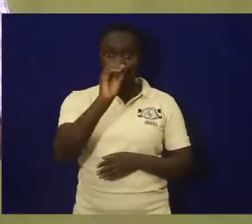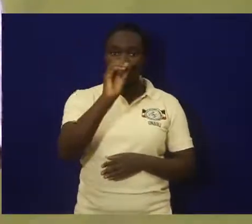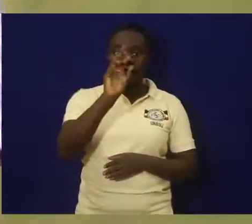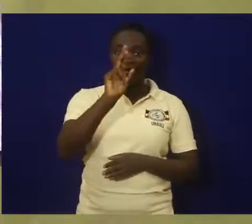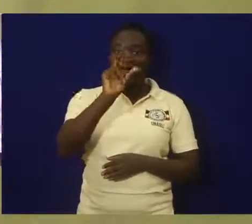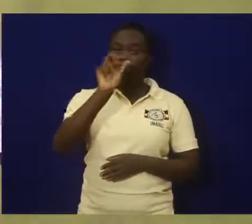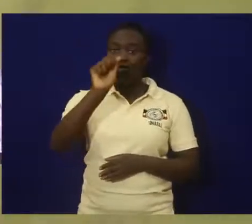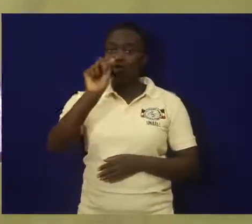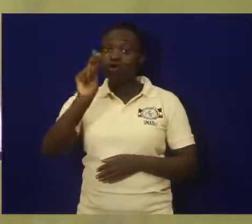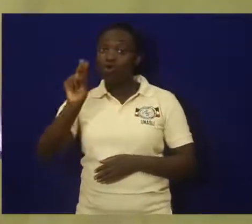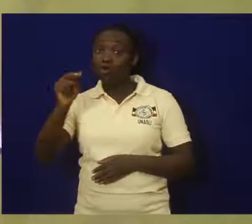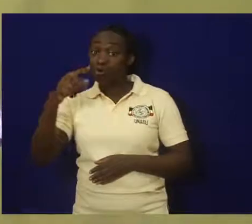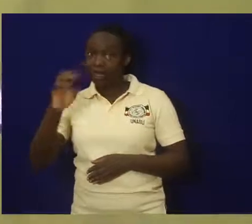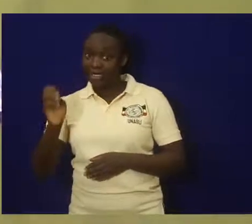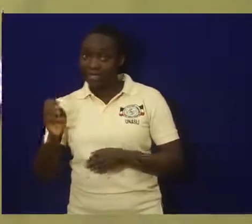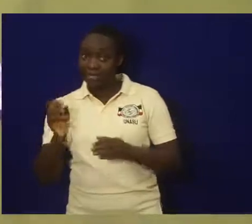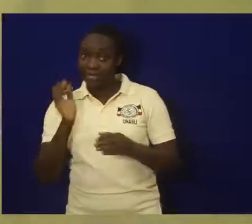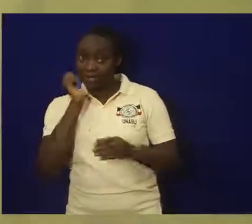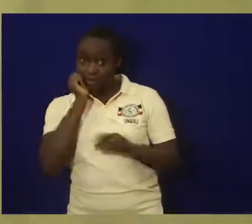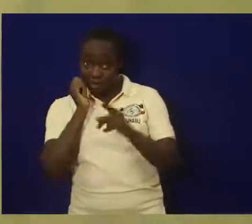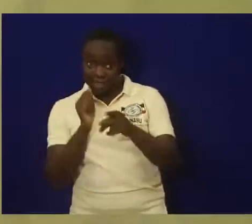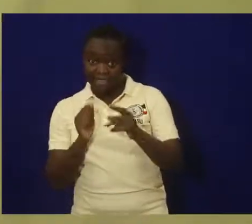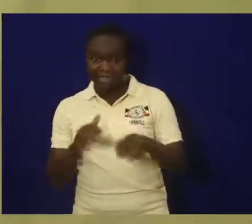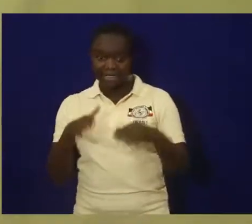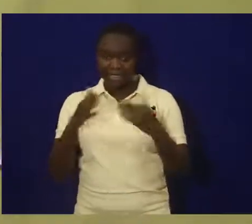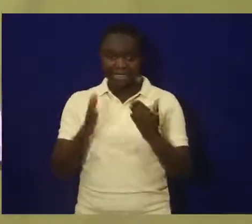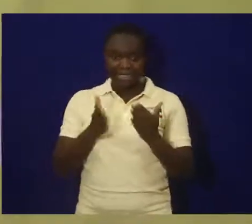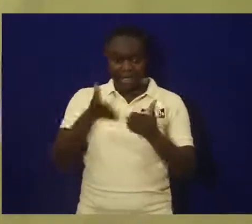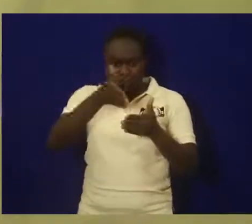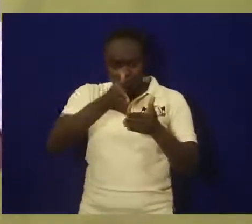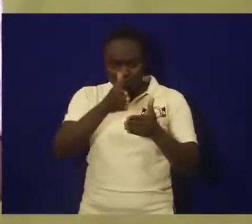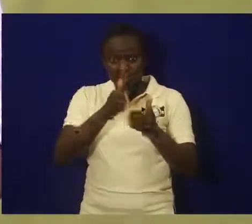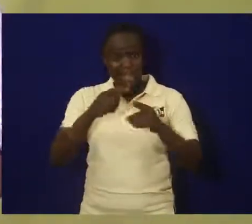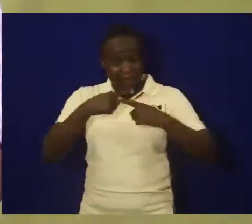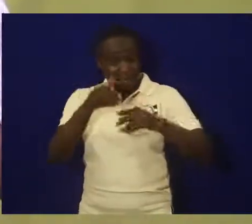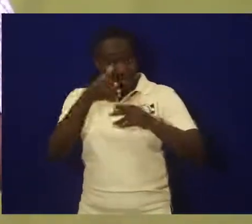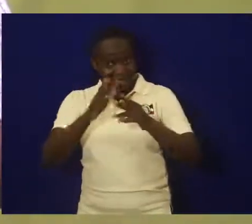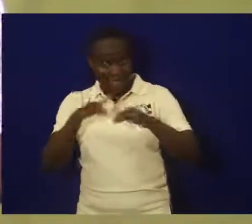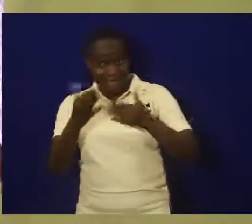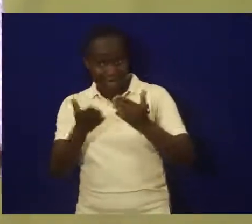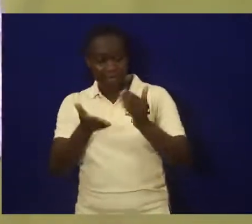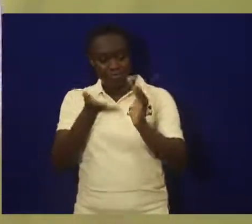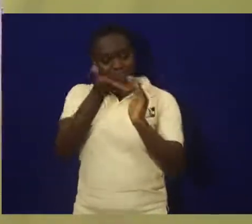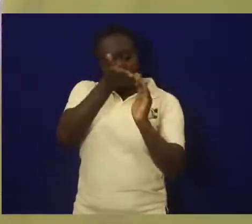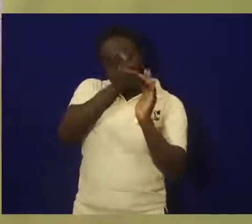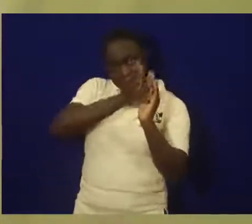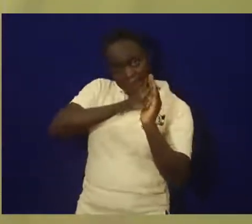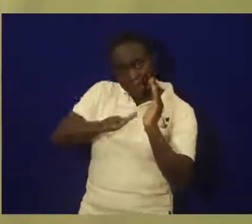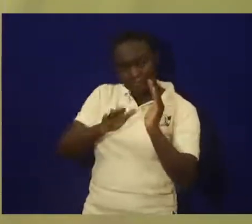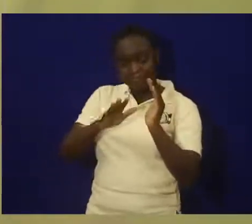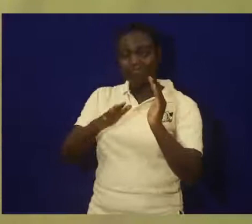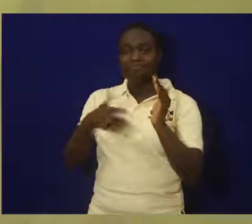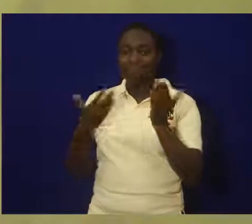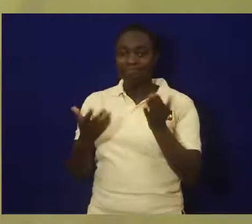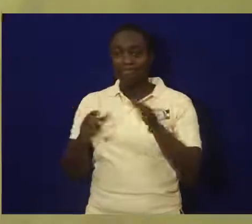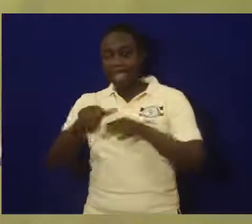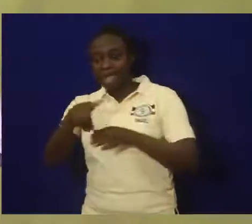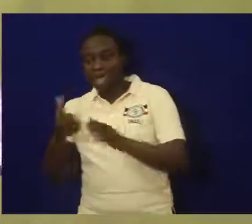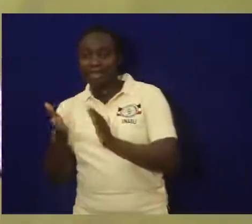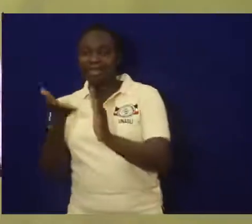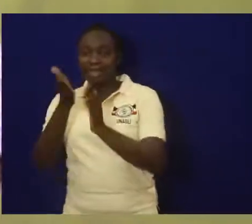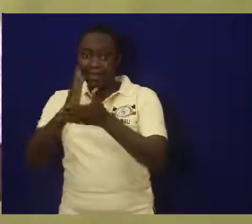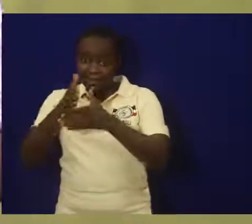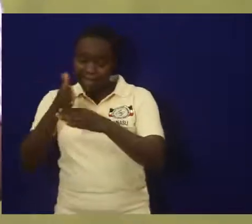Get an orange, how you cut it, using the images that you have seen, and make models of